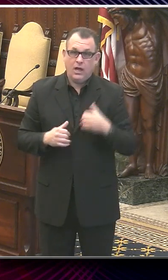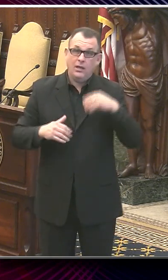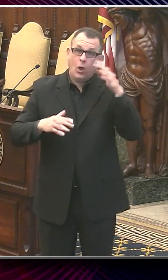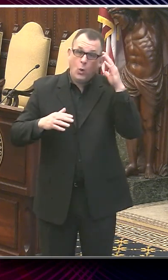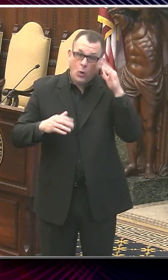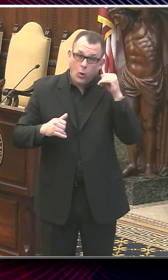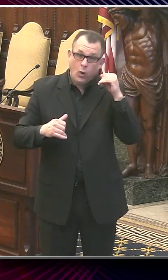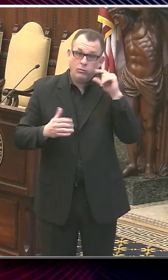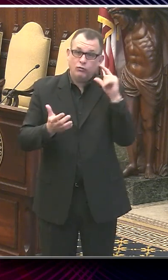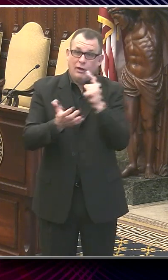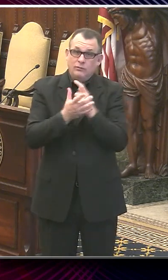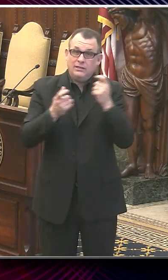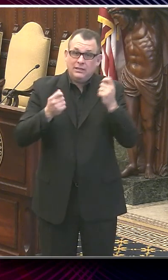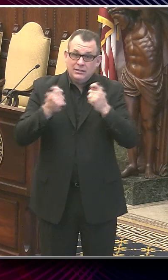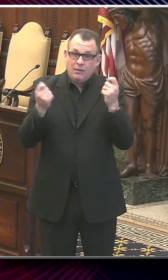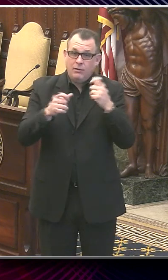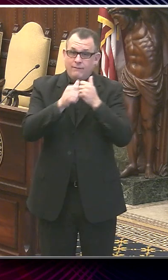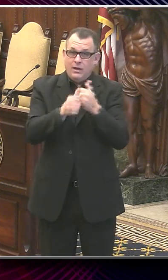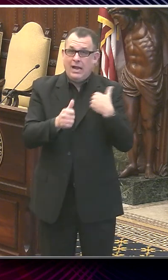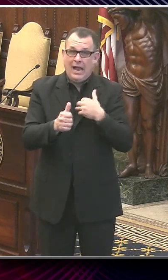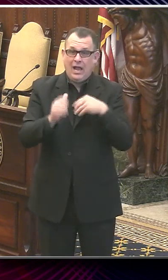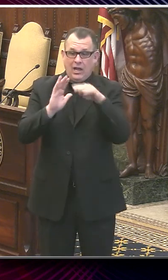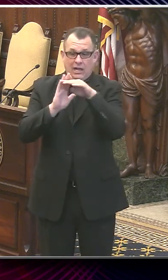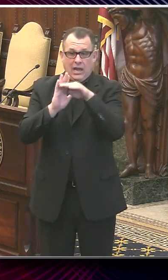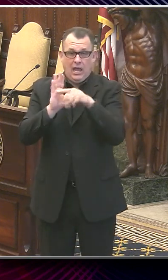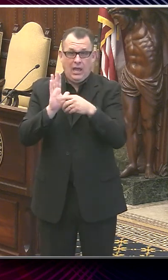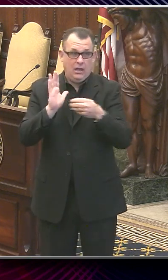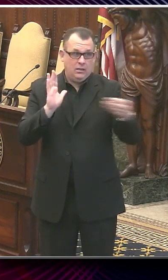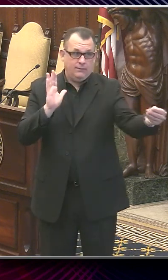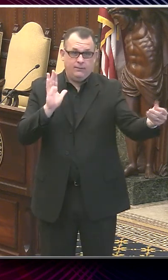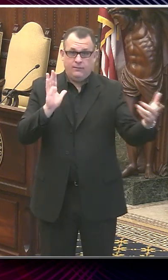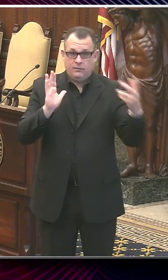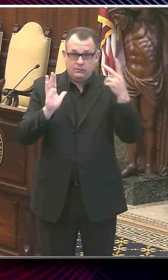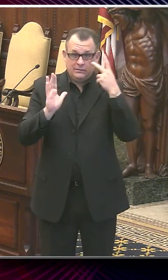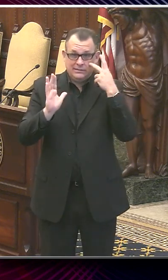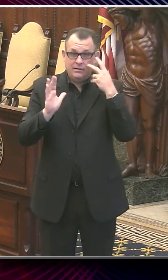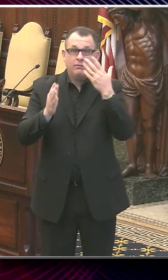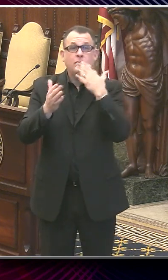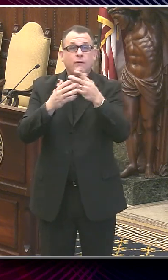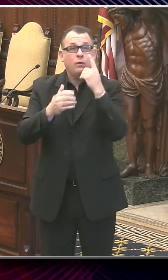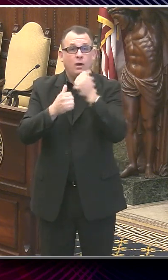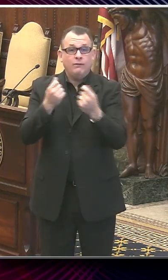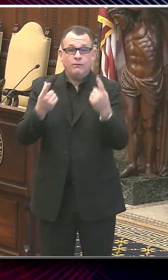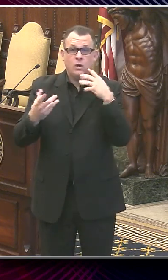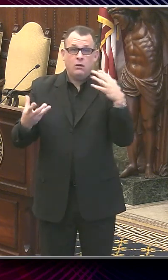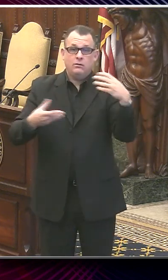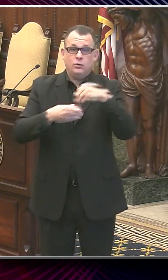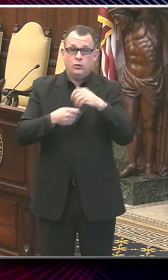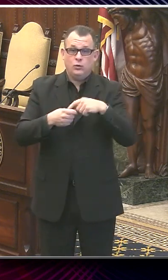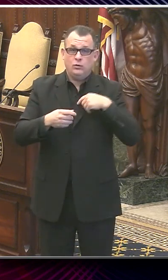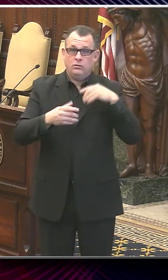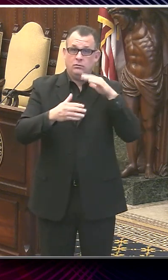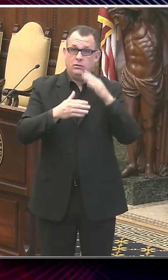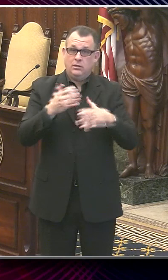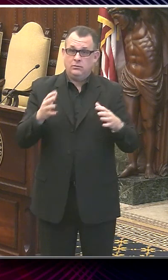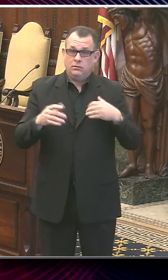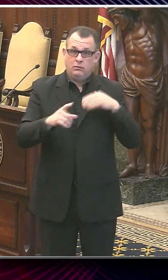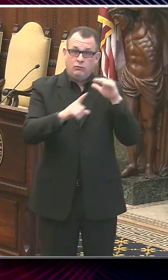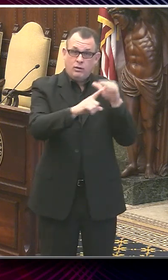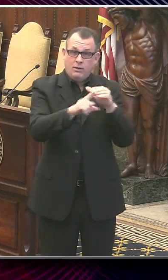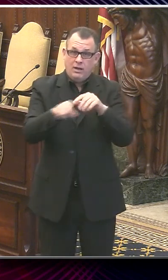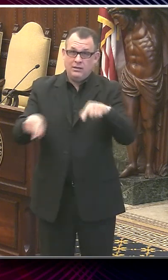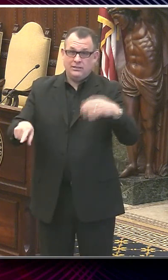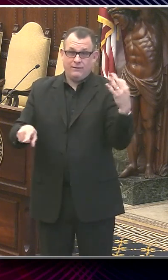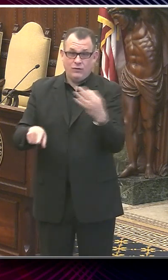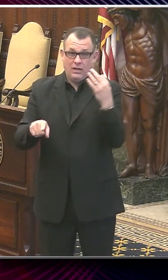guidance. Okay, thank you. Thank you, Martin, and thank you, everyone. This reminder that because this Friday,